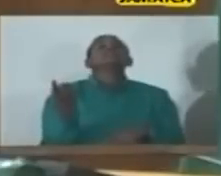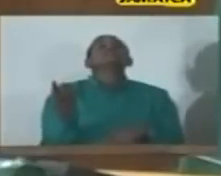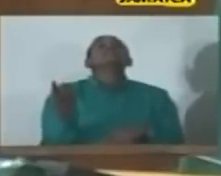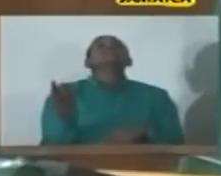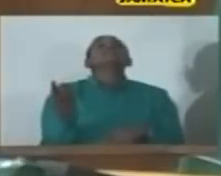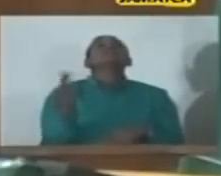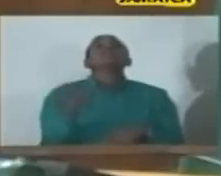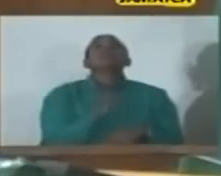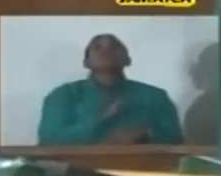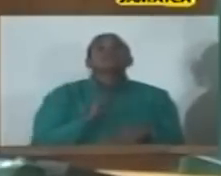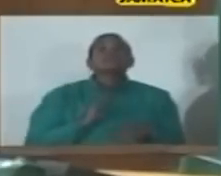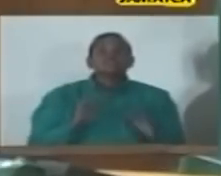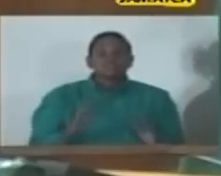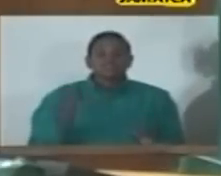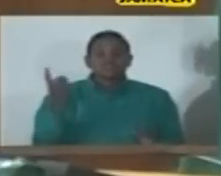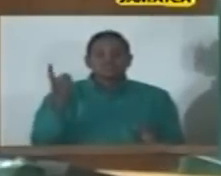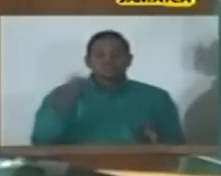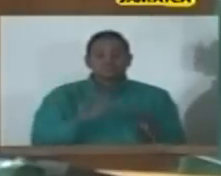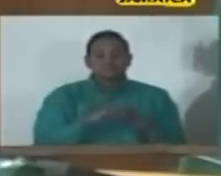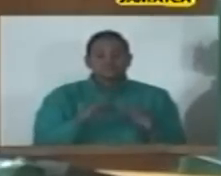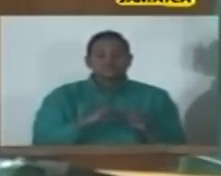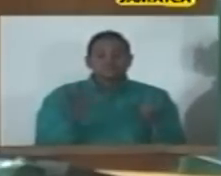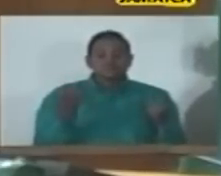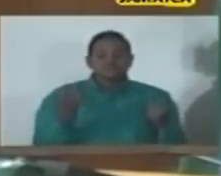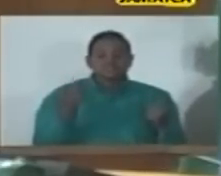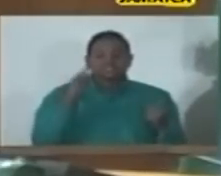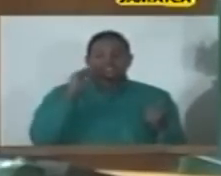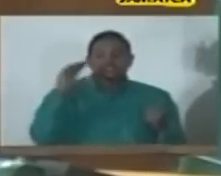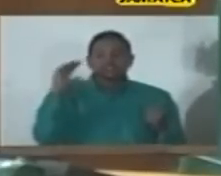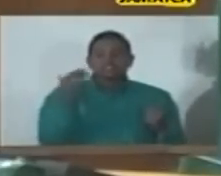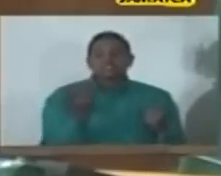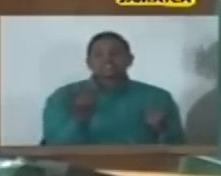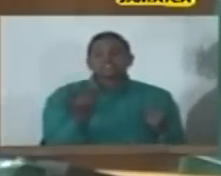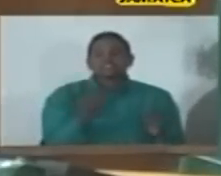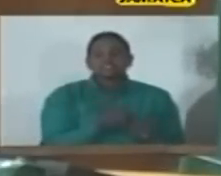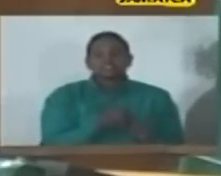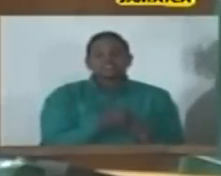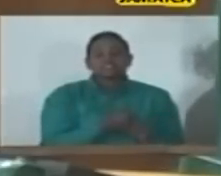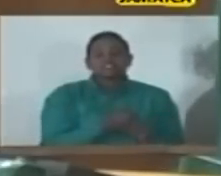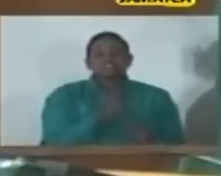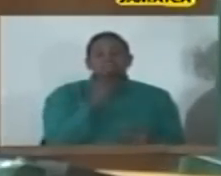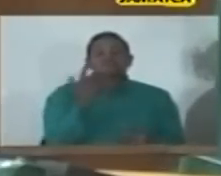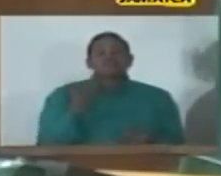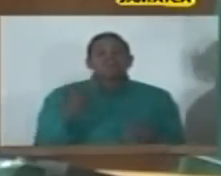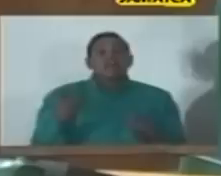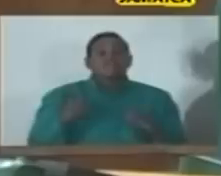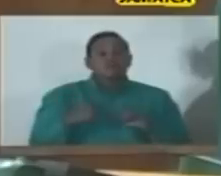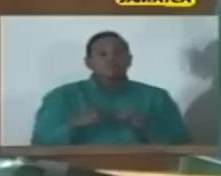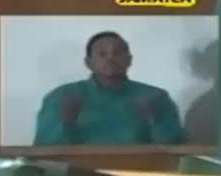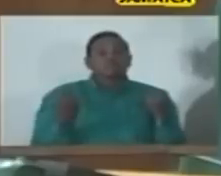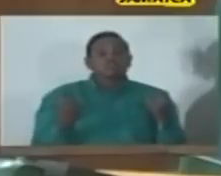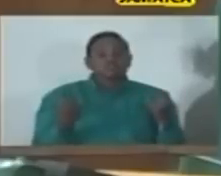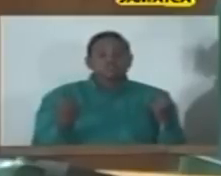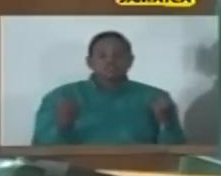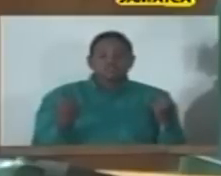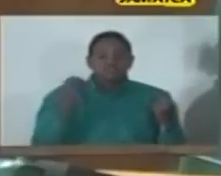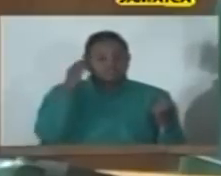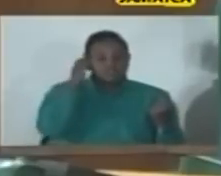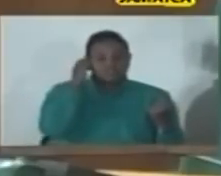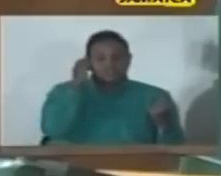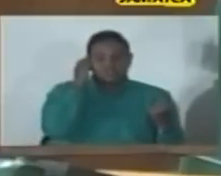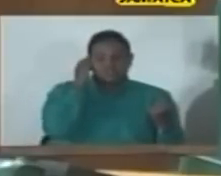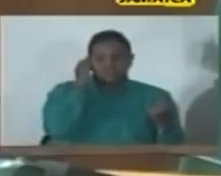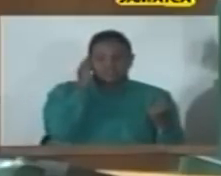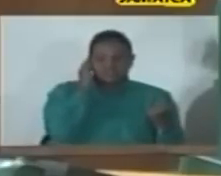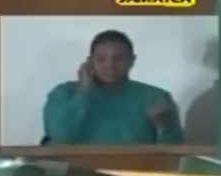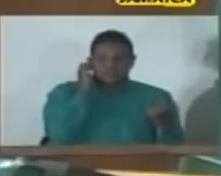by the senator. Makes it appear as if there has been an established breach. The statement by the